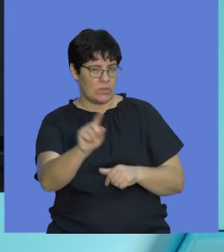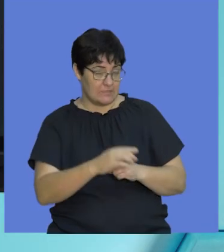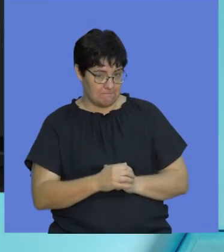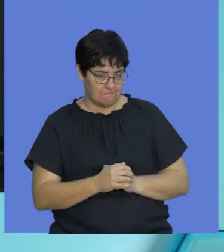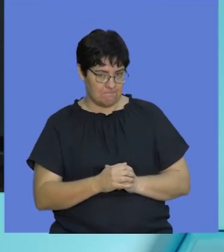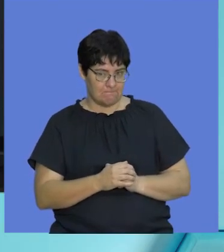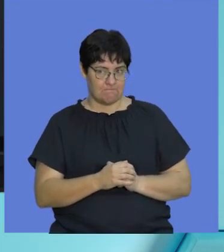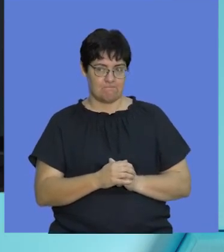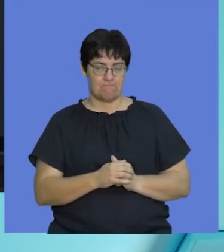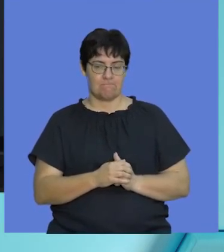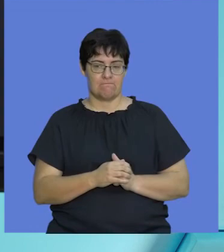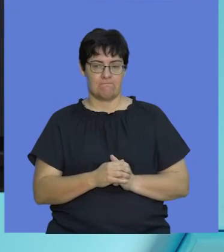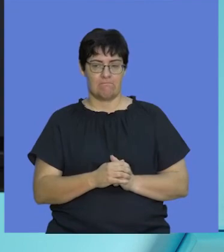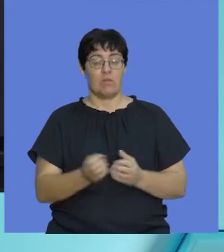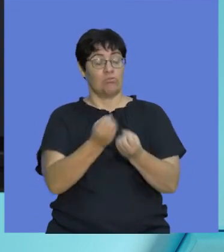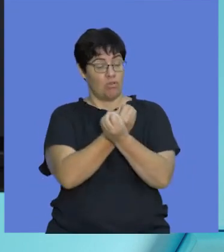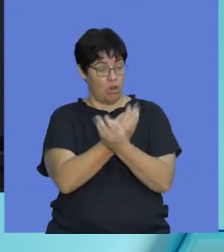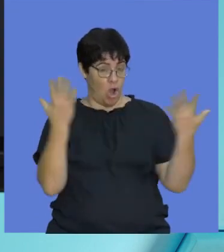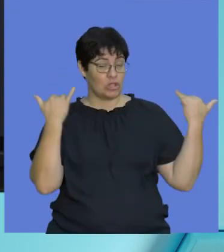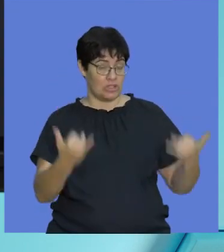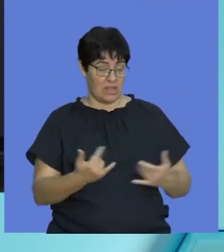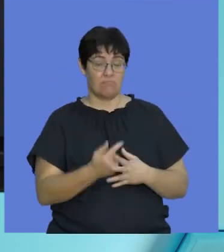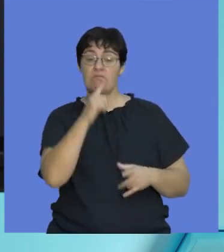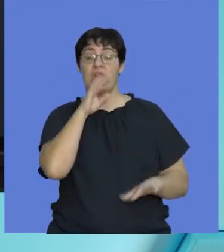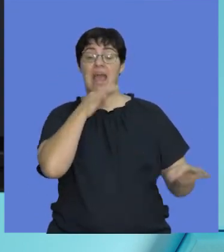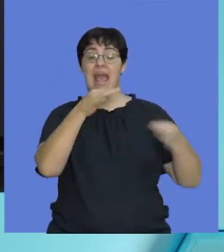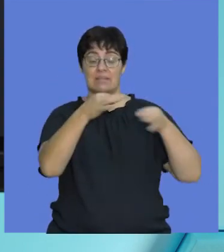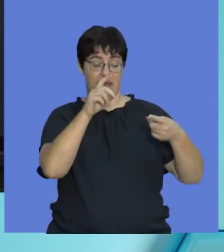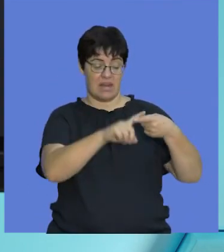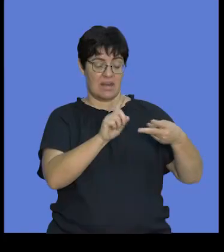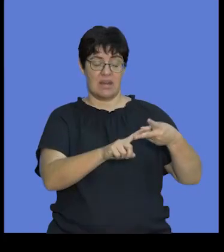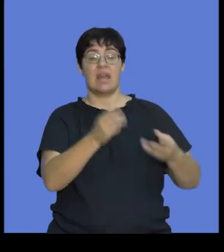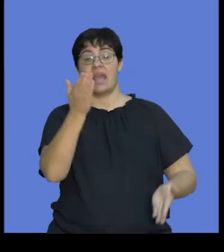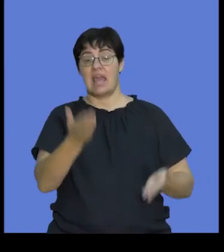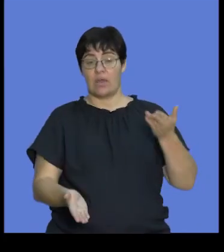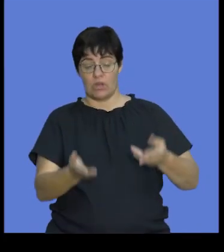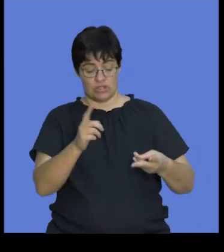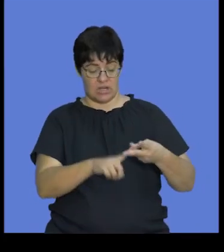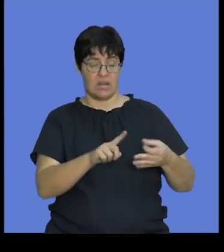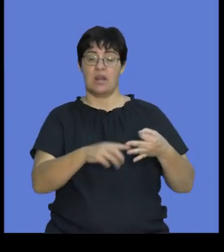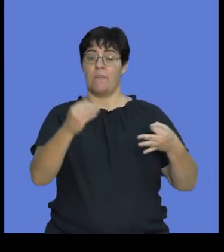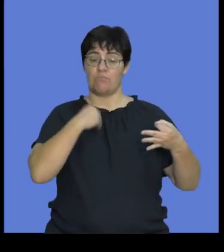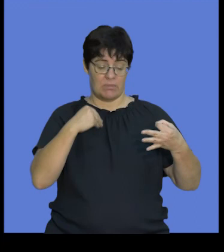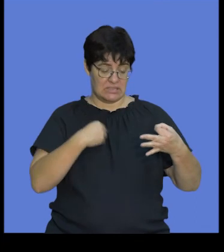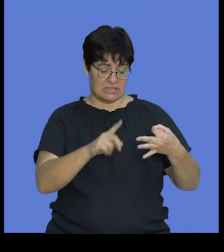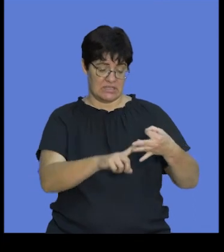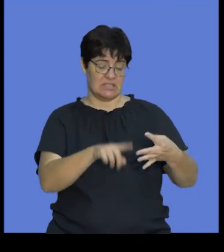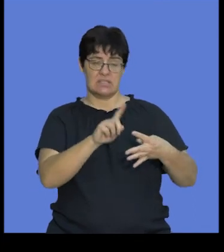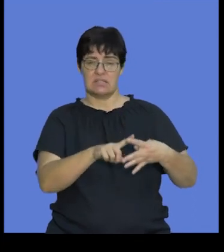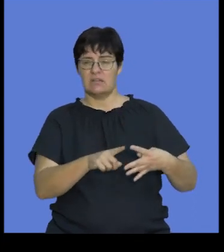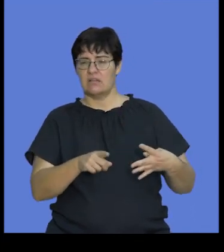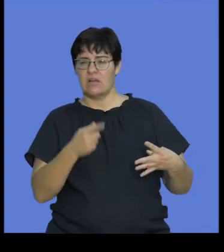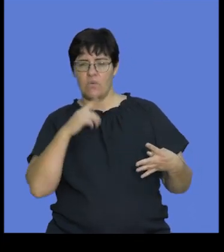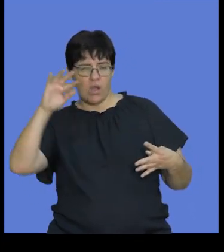things, okay? So, we did a lot today. We did the definition, we did the equation, we did the